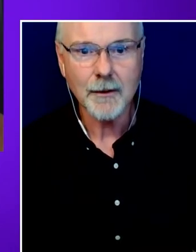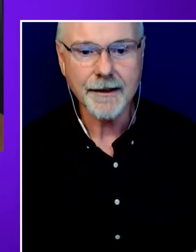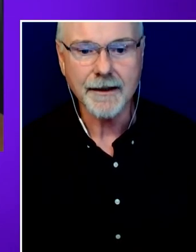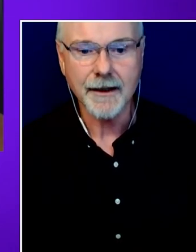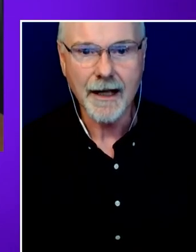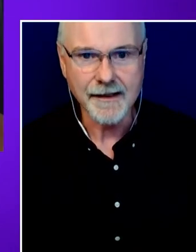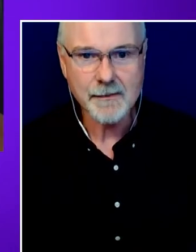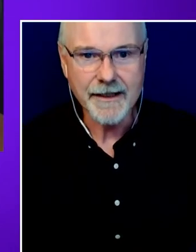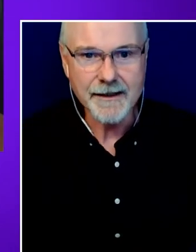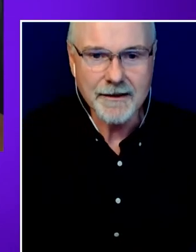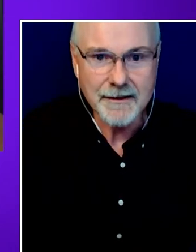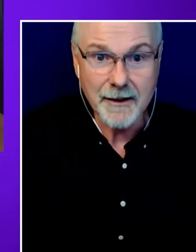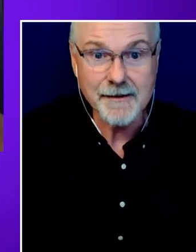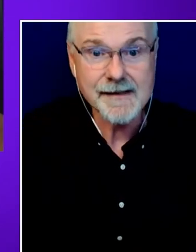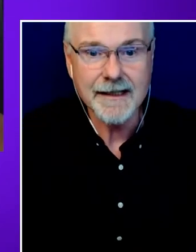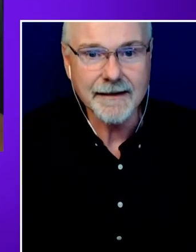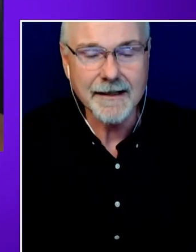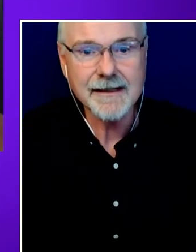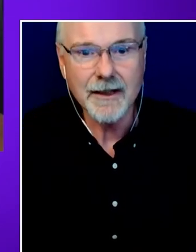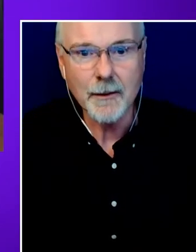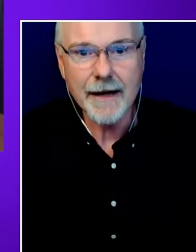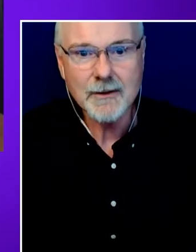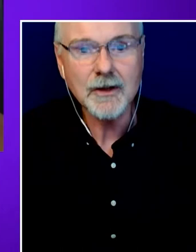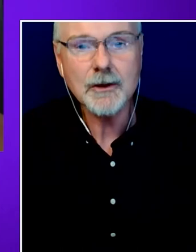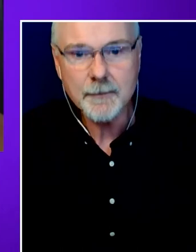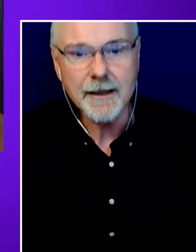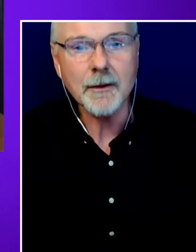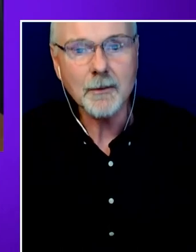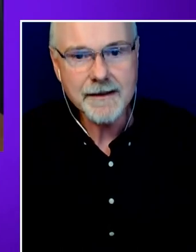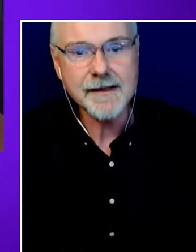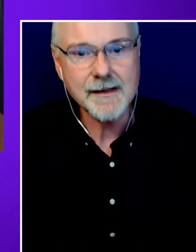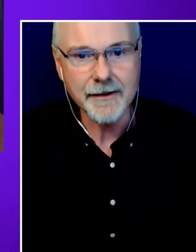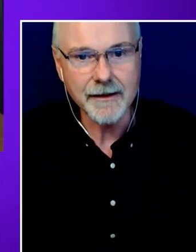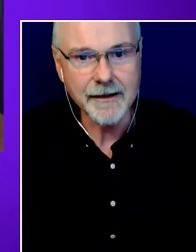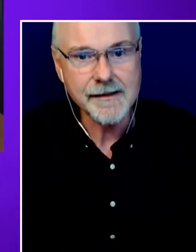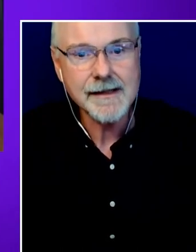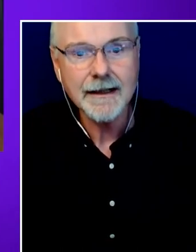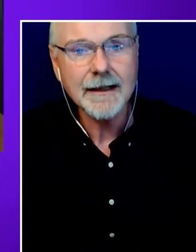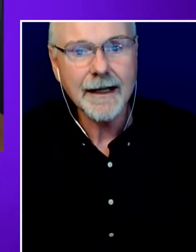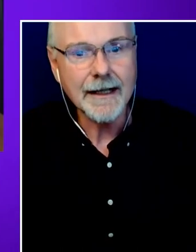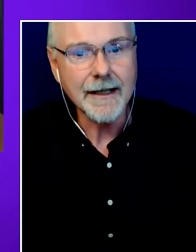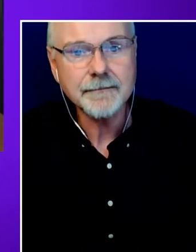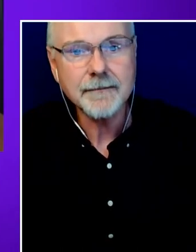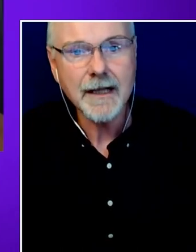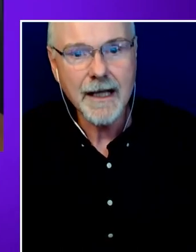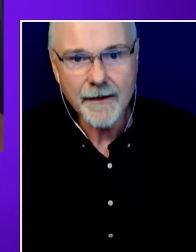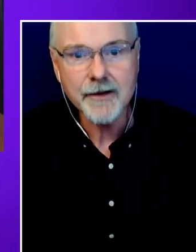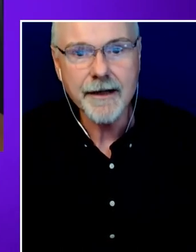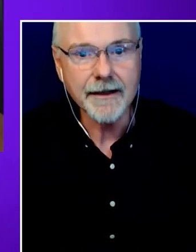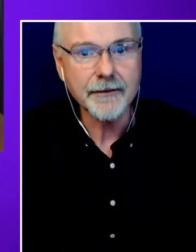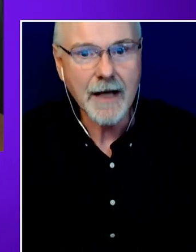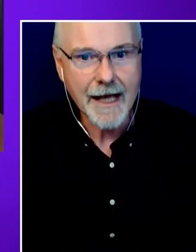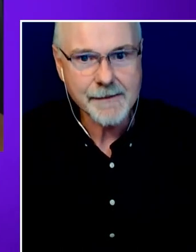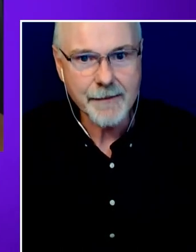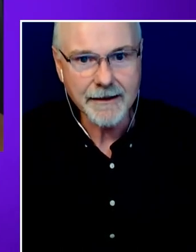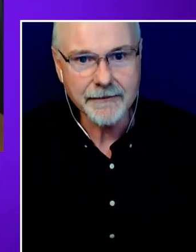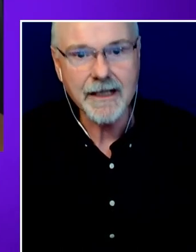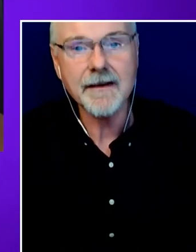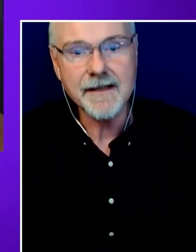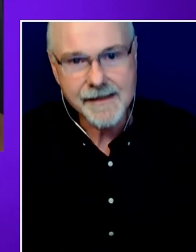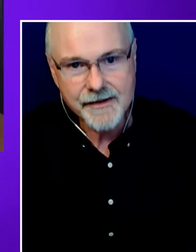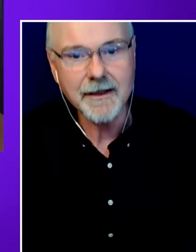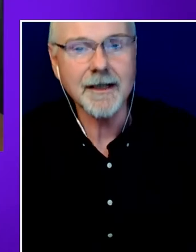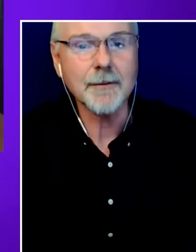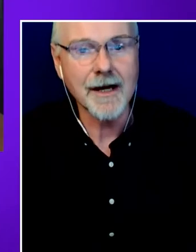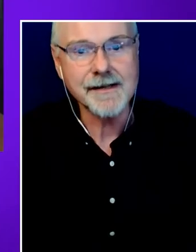I also want to explain what Dorothy was saying, that, you know, we have to include people with disabilities in the creative aspect of it,